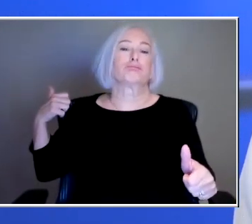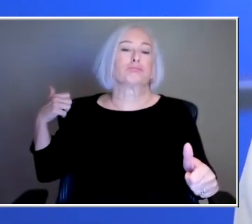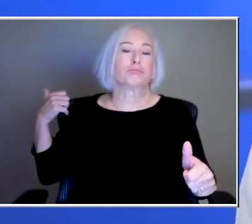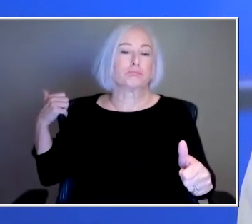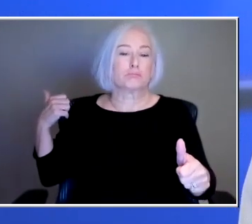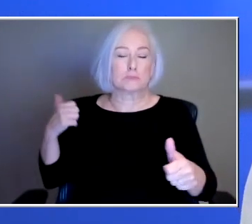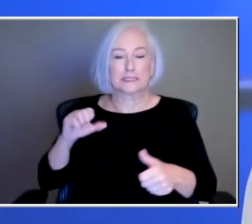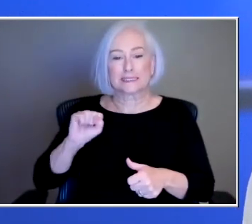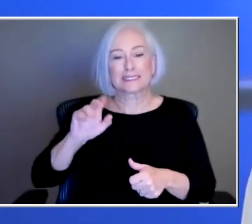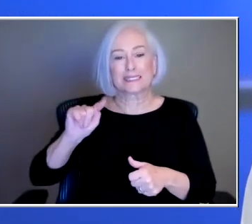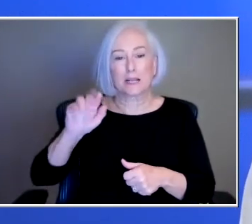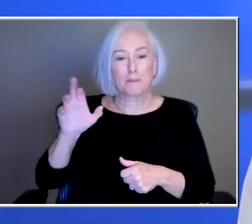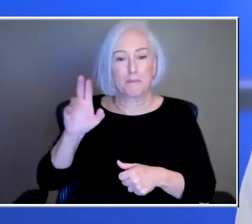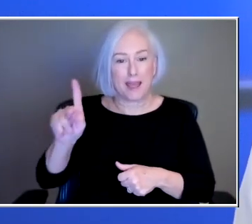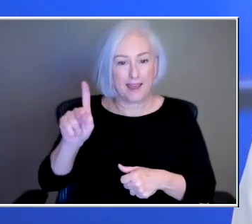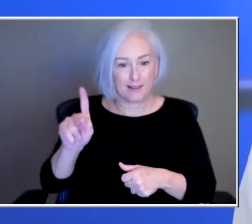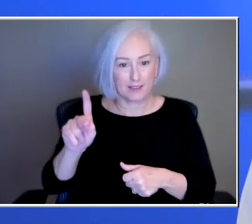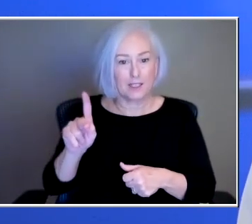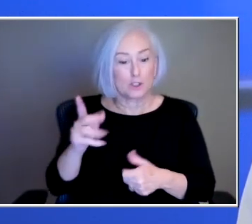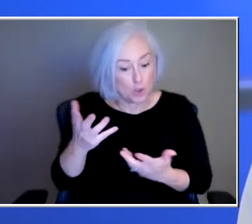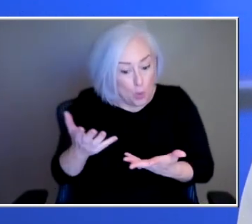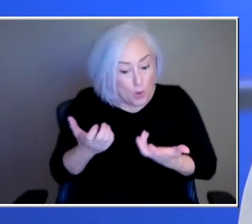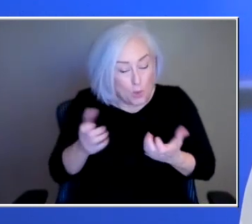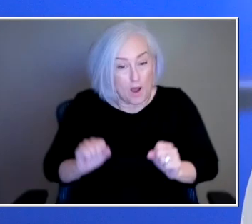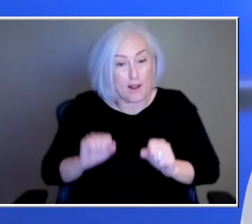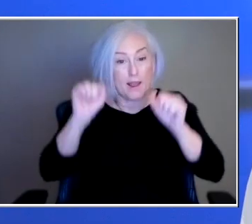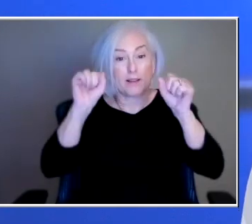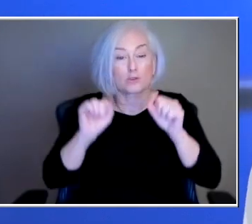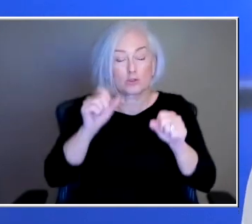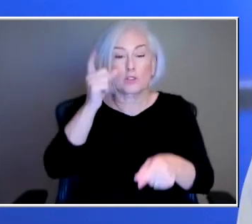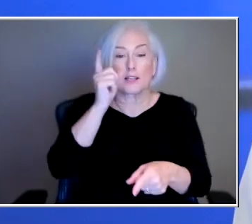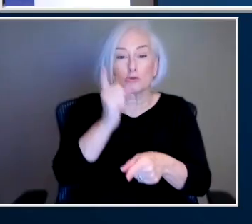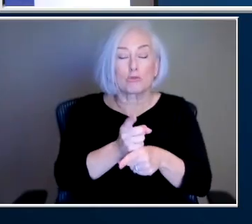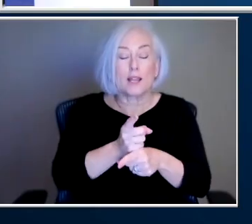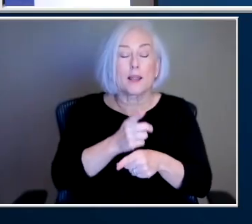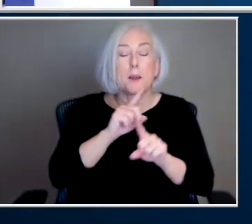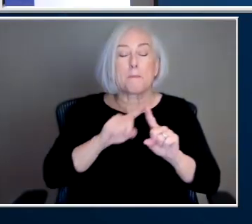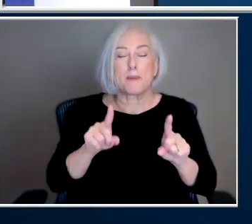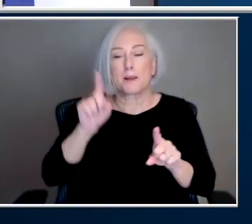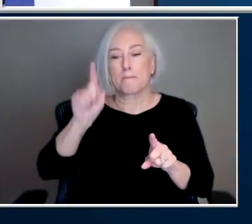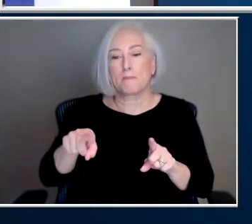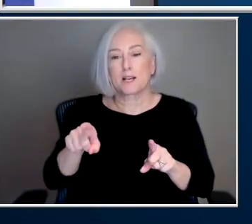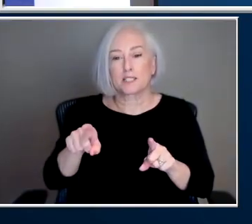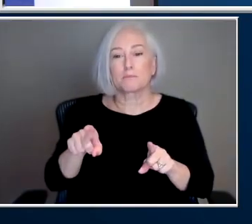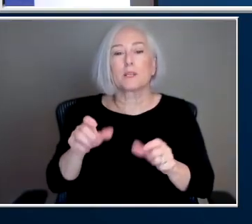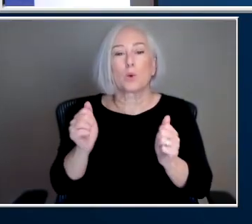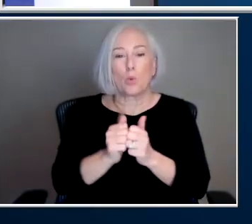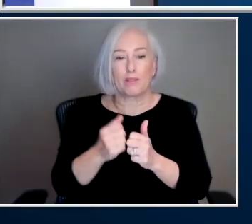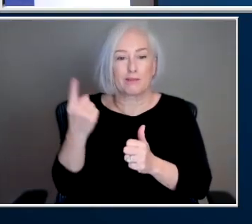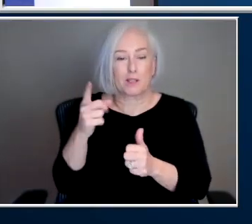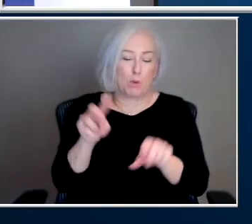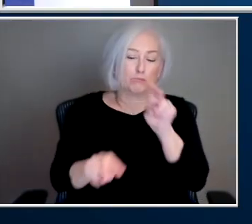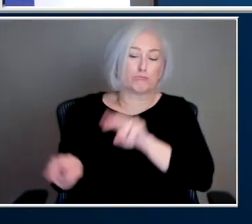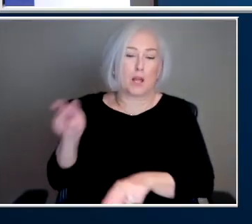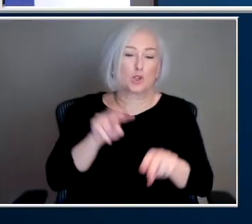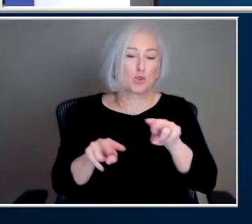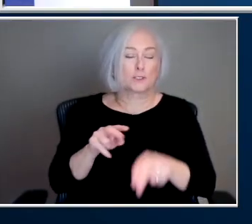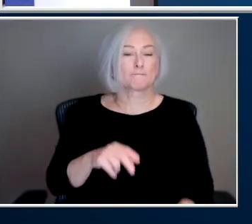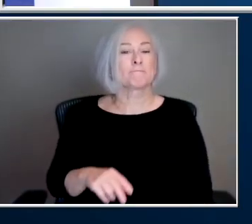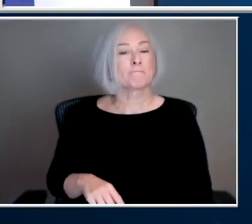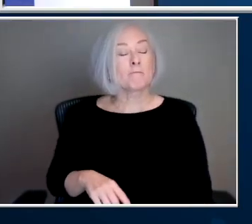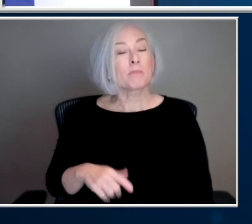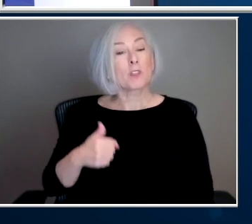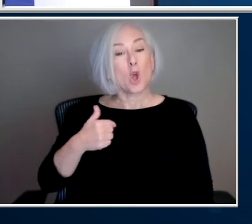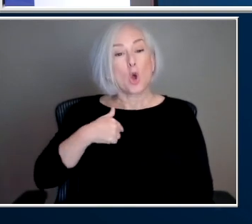that really needs to be done under supervision of a physical therapist. Well, that was from working with you when I had long